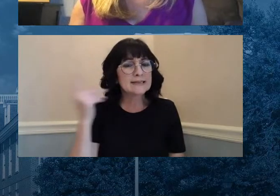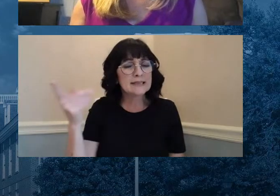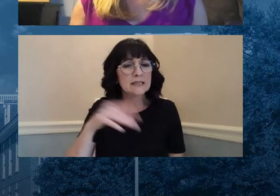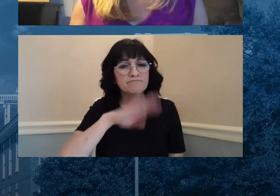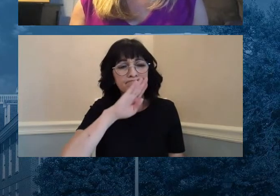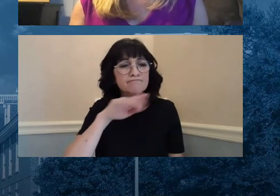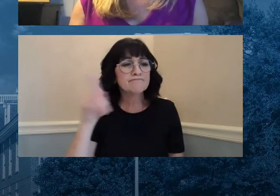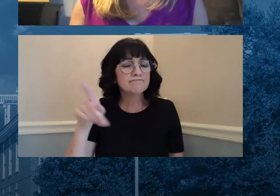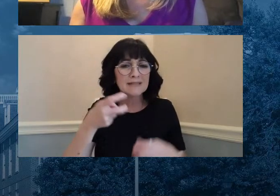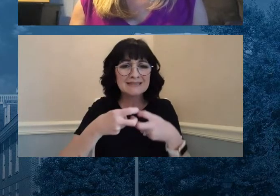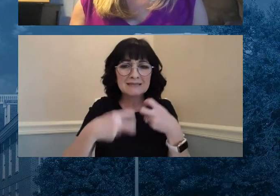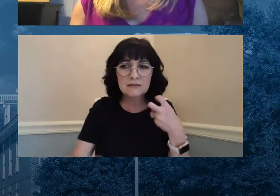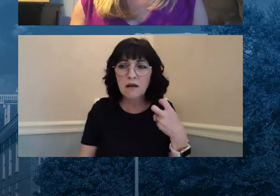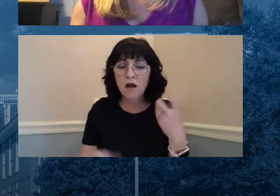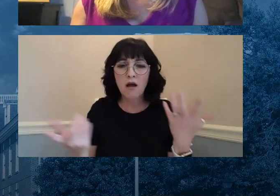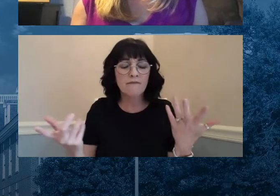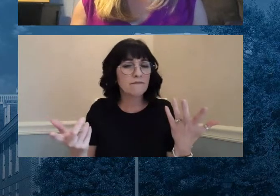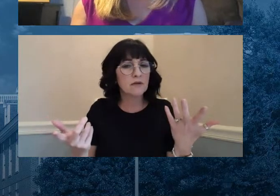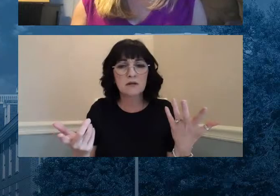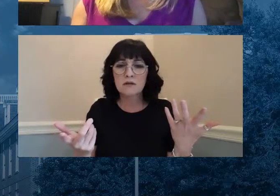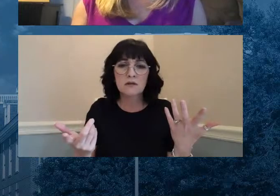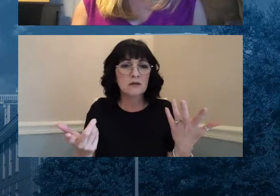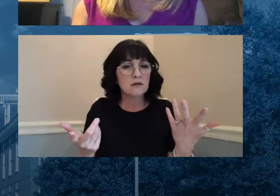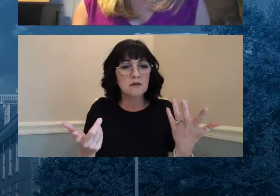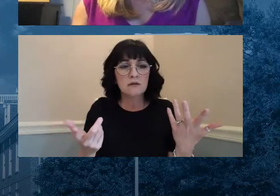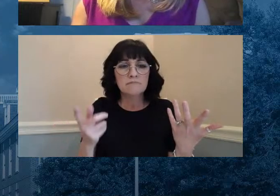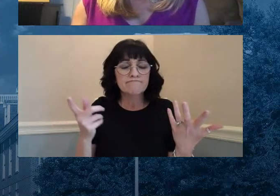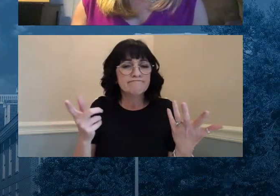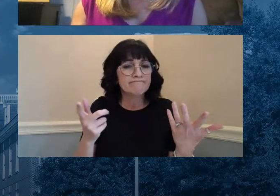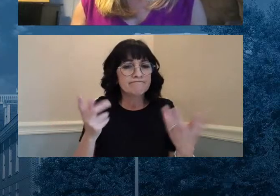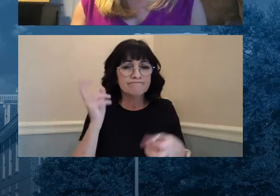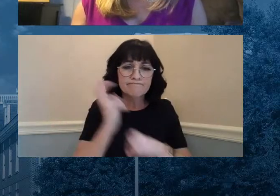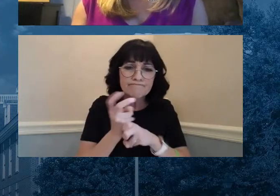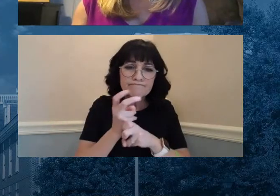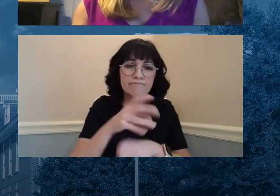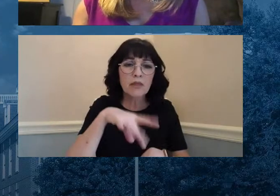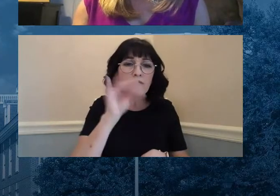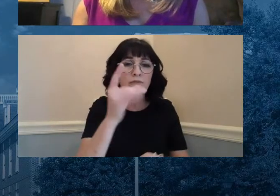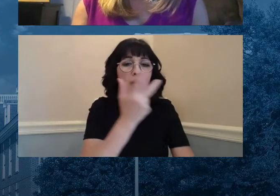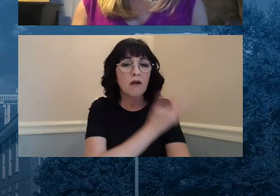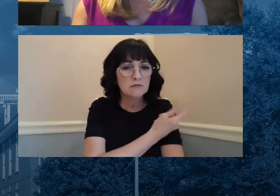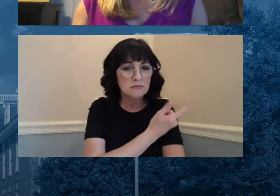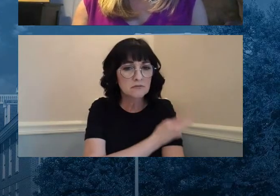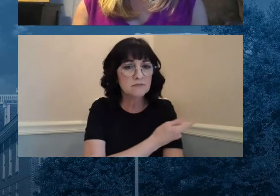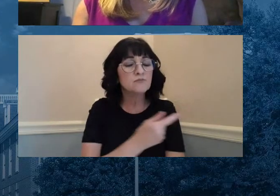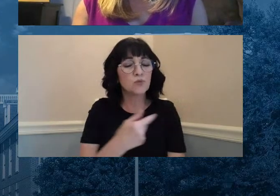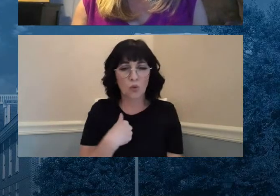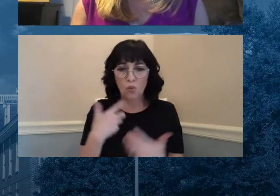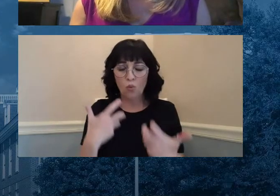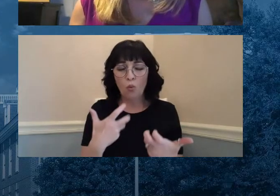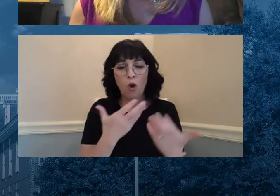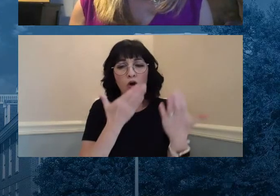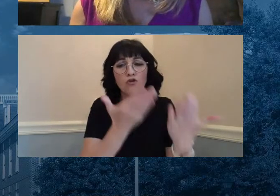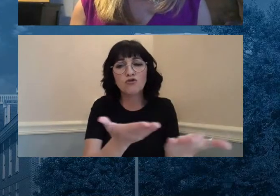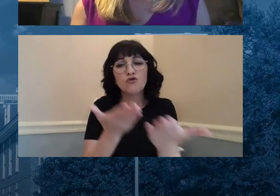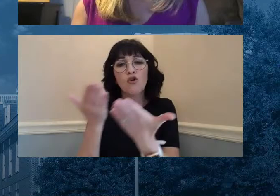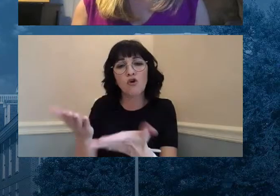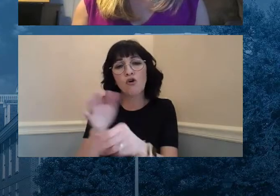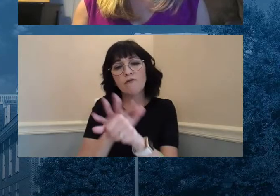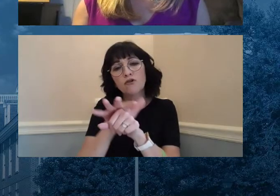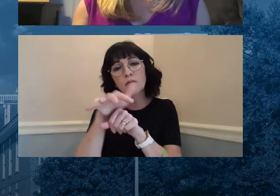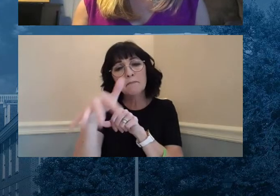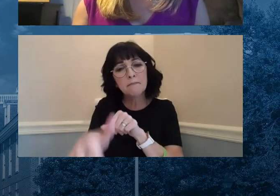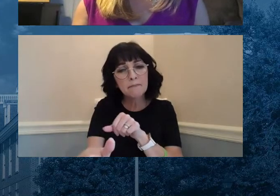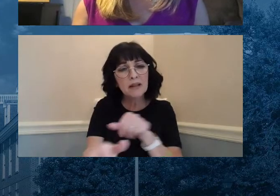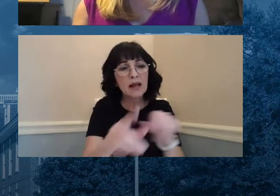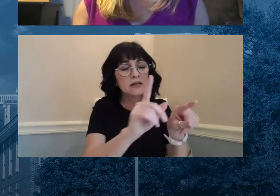is one of many organizations, including hospitals, community organizations, federally qualified health centers, employers, the VA, and